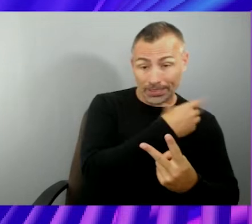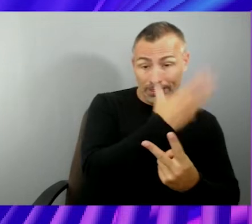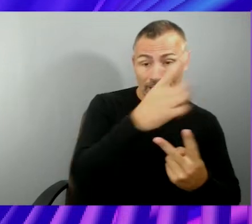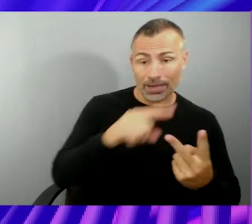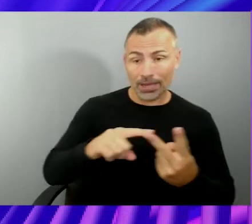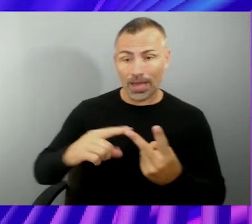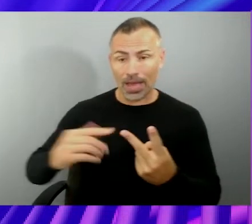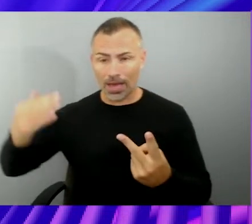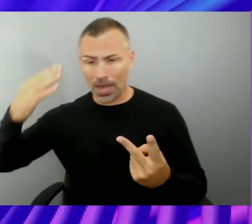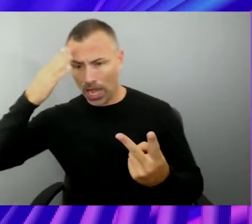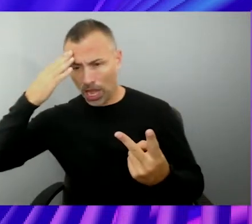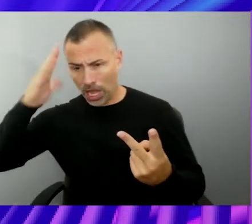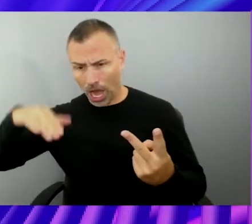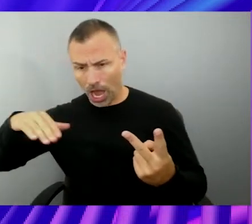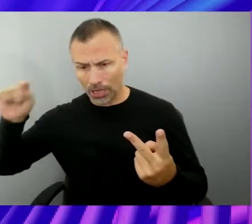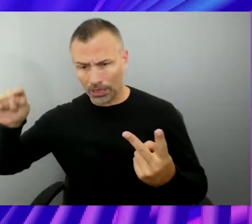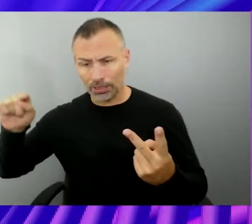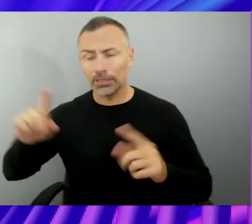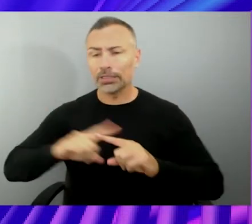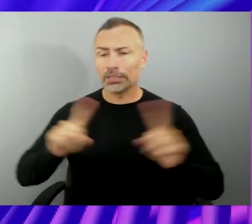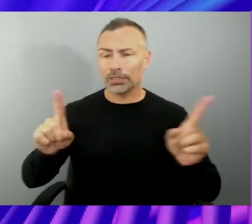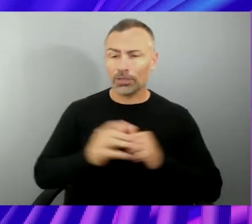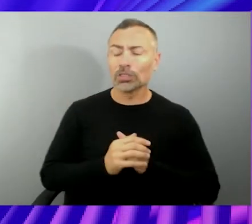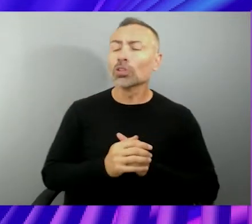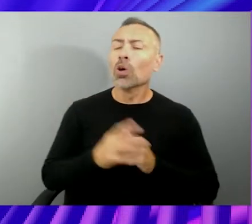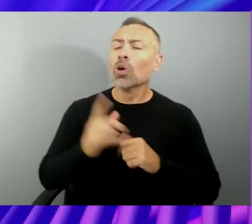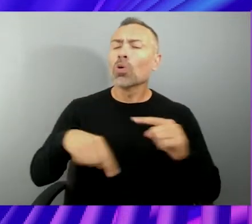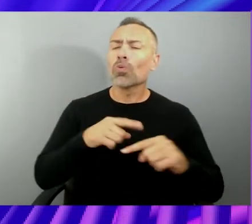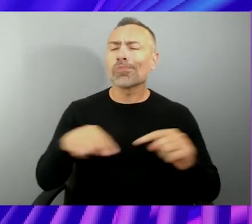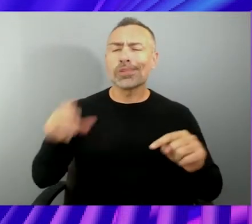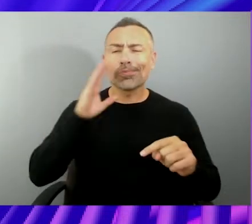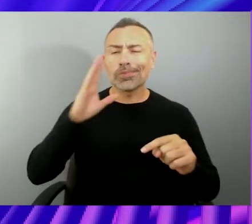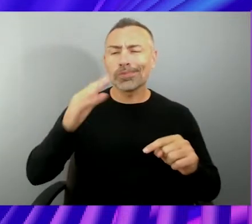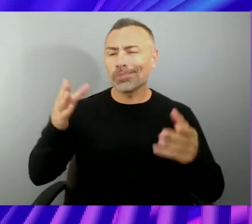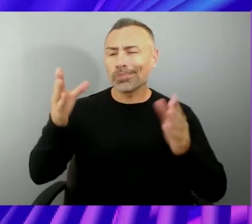they're actually analyzing the data, like using their